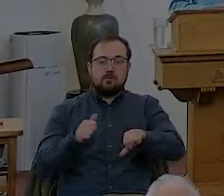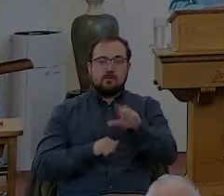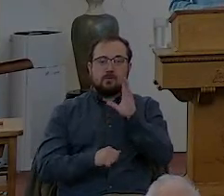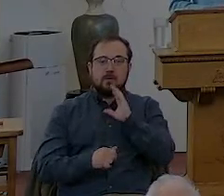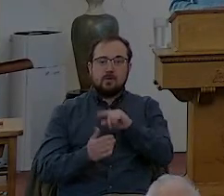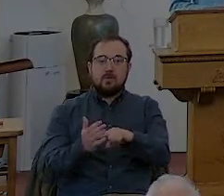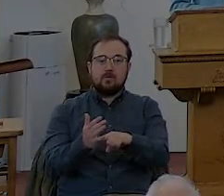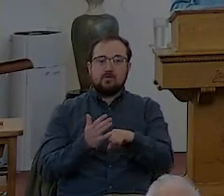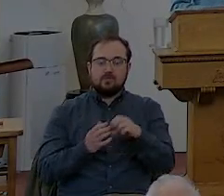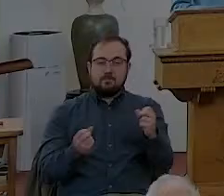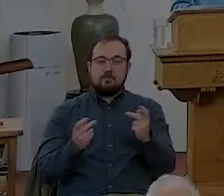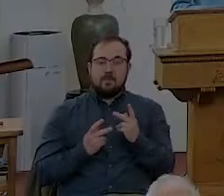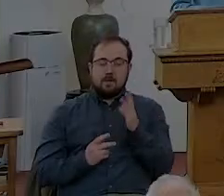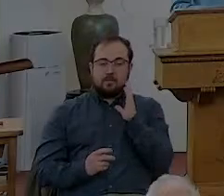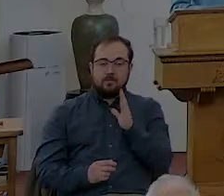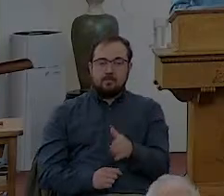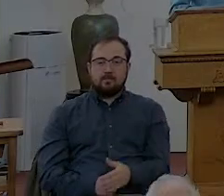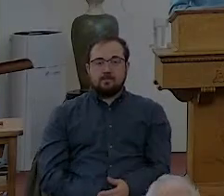to you.